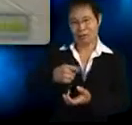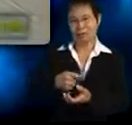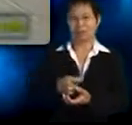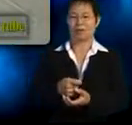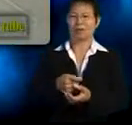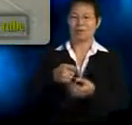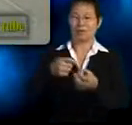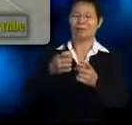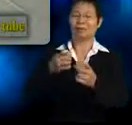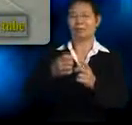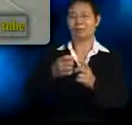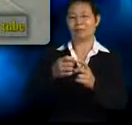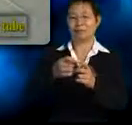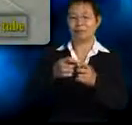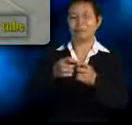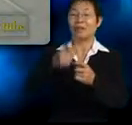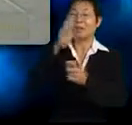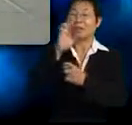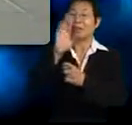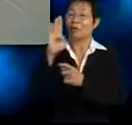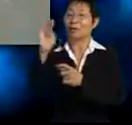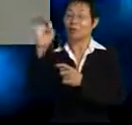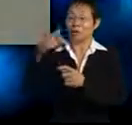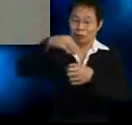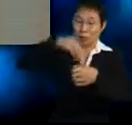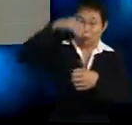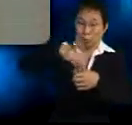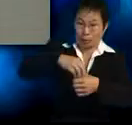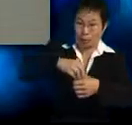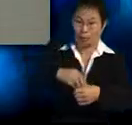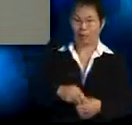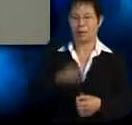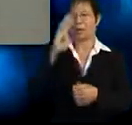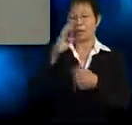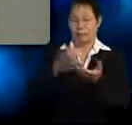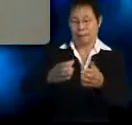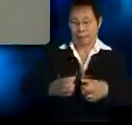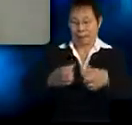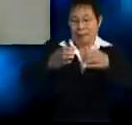rubber stopper with delivery tube, beaker,